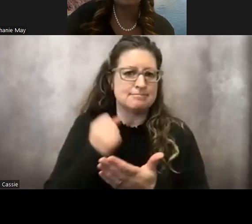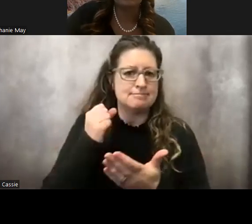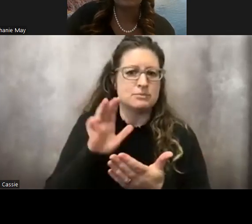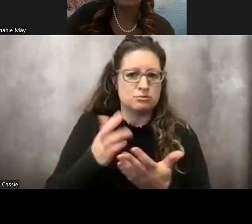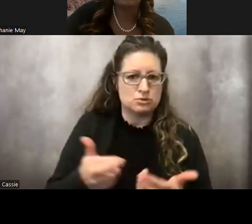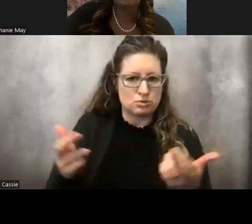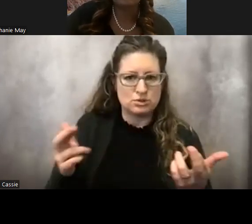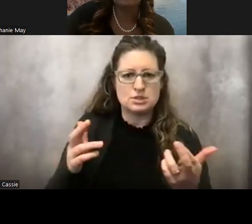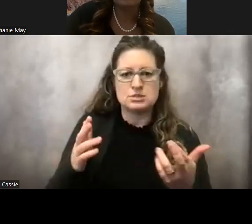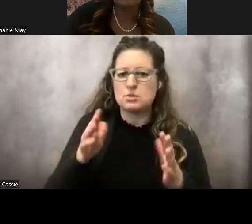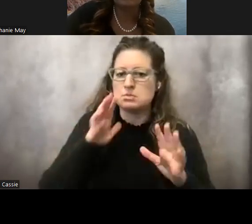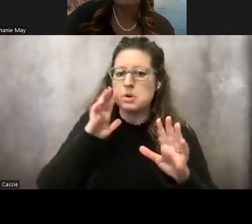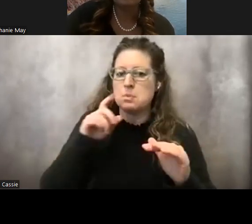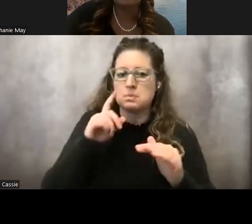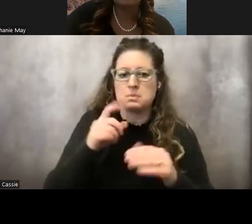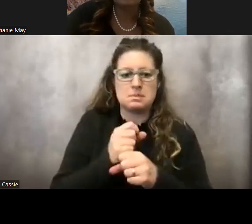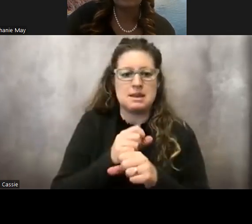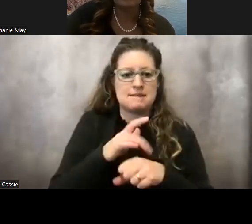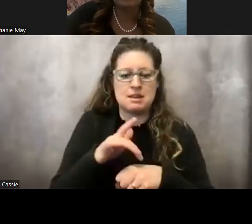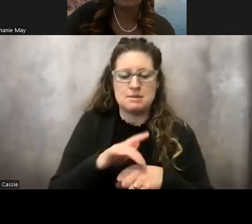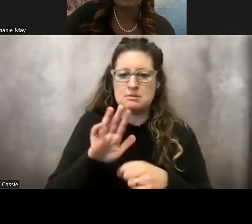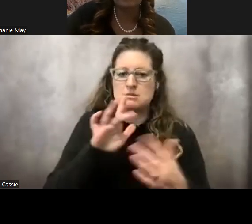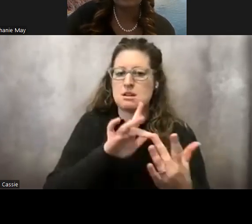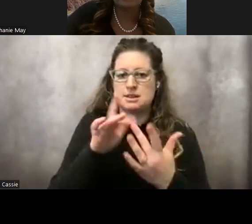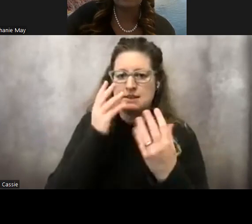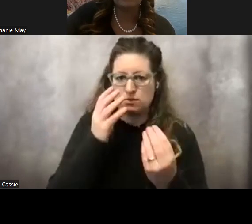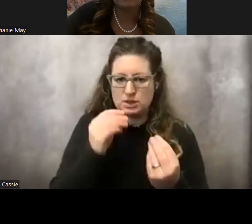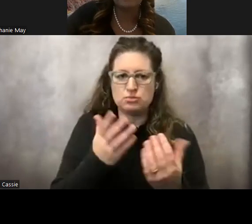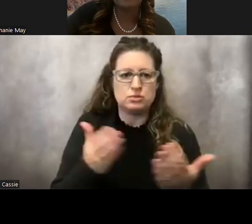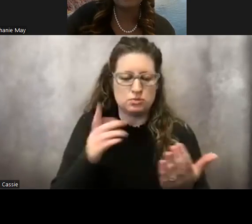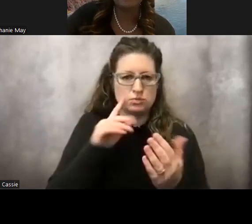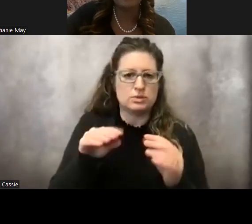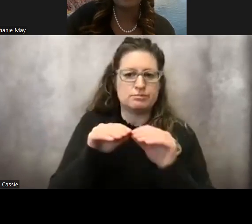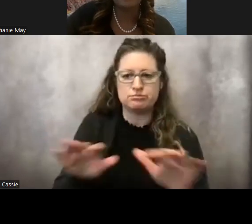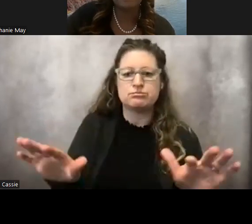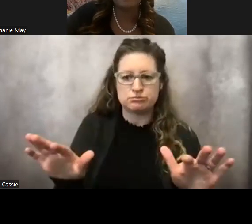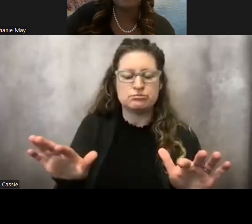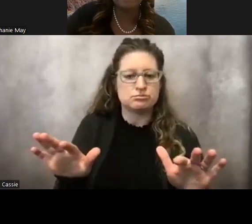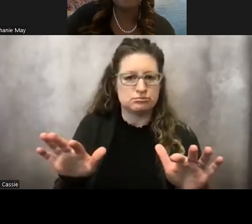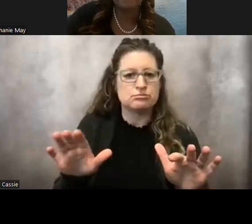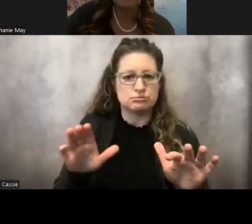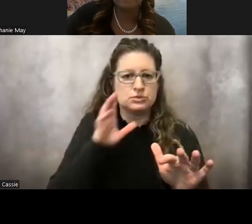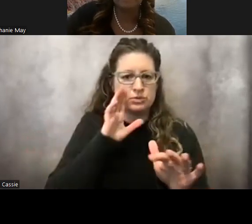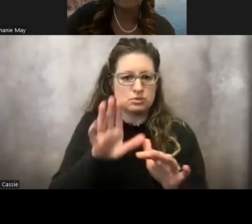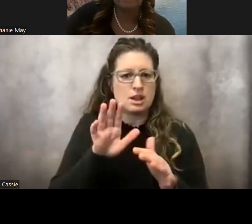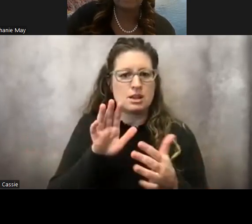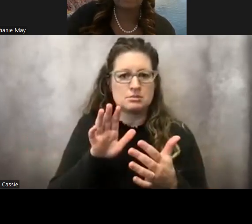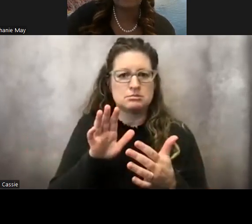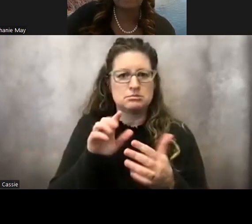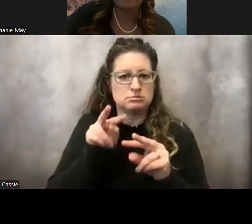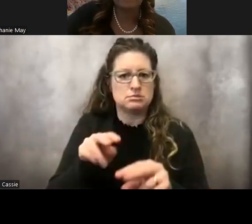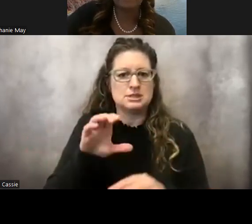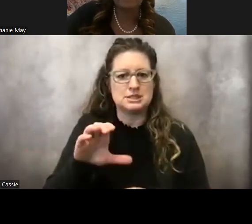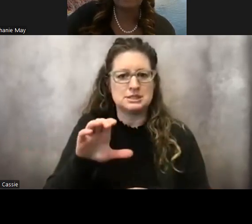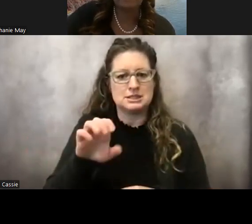information will be made available, or those resources will be made available through CEACR.